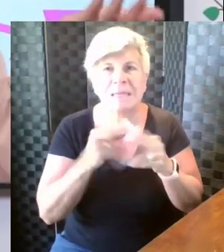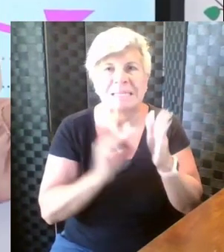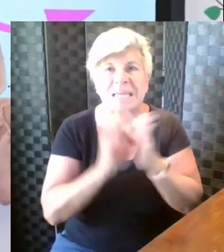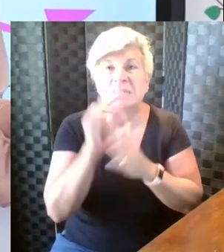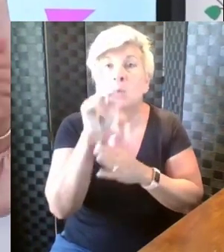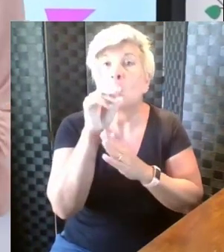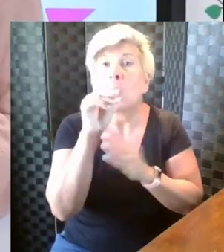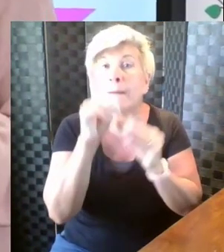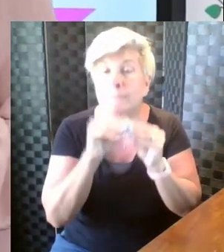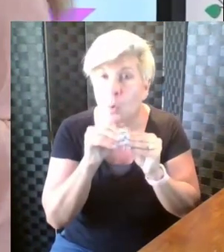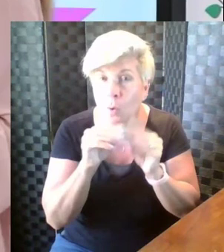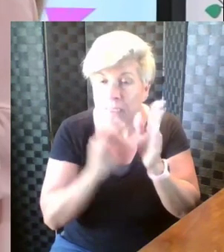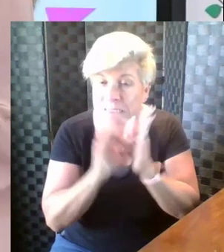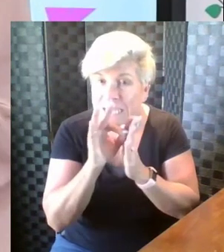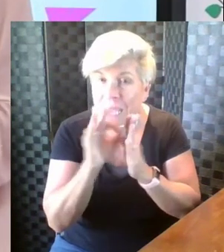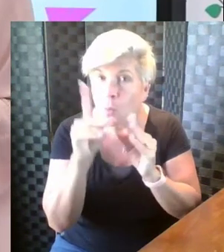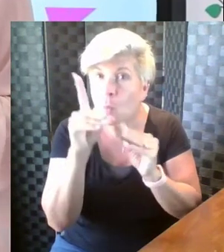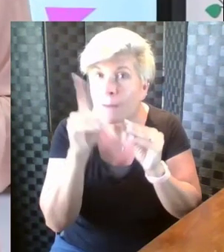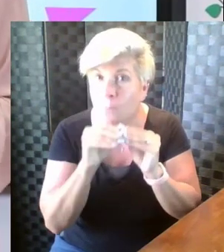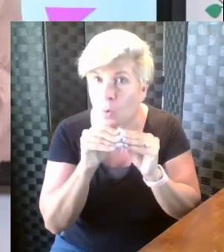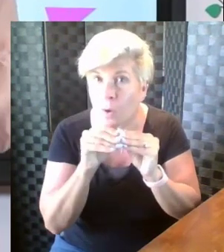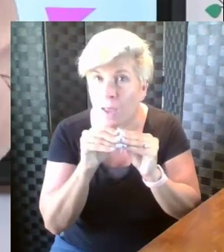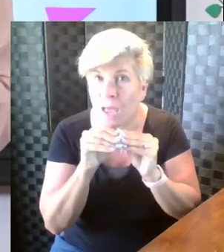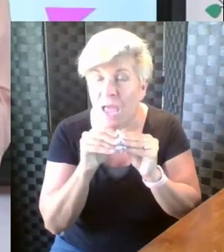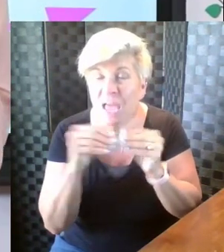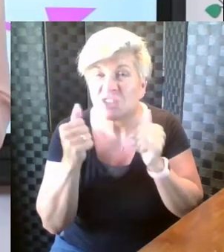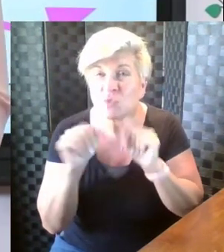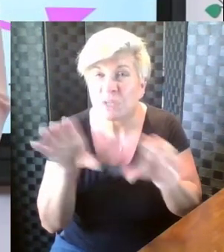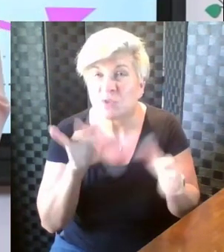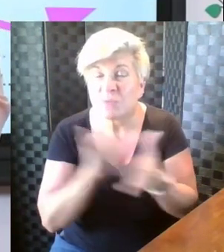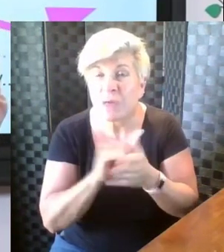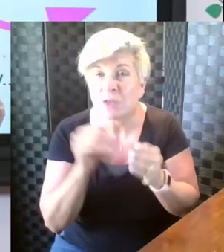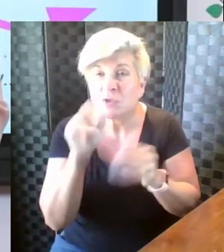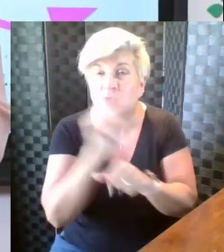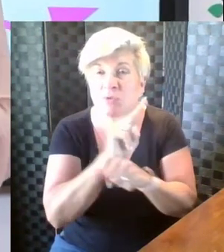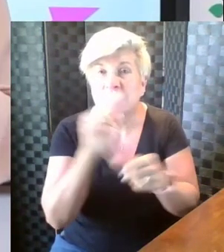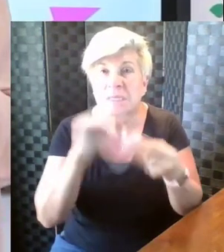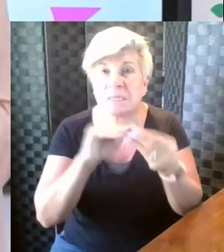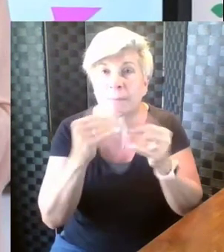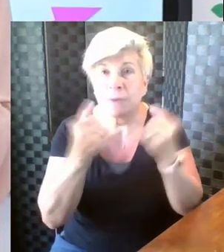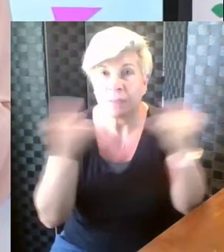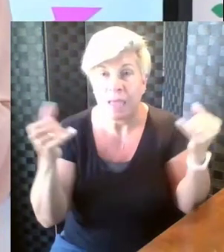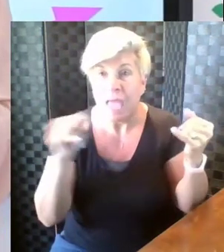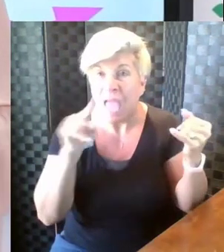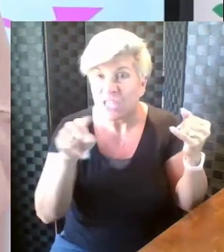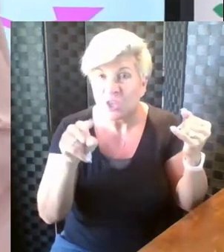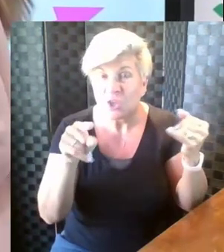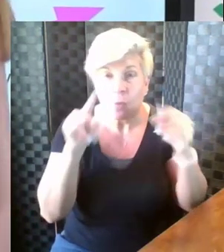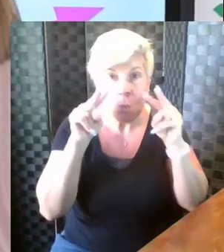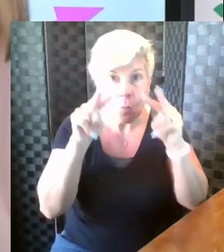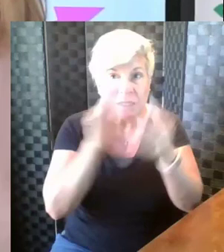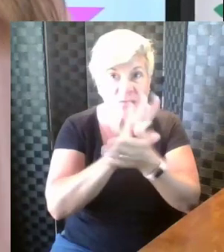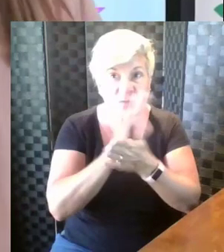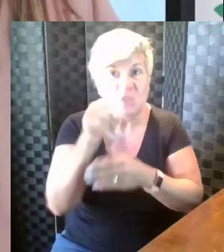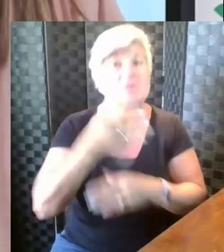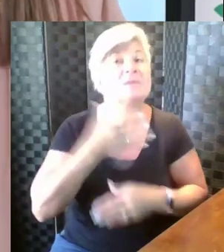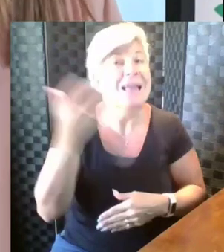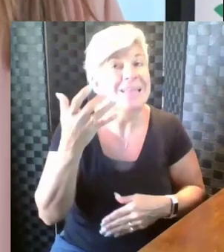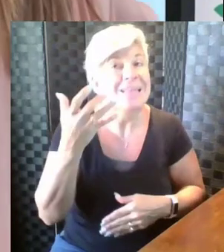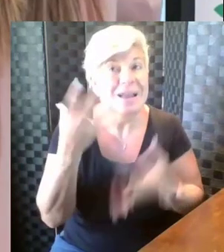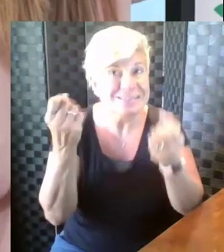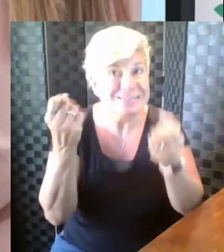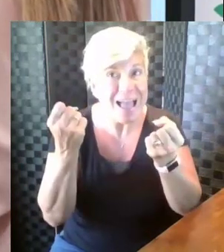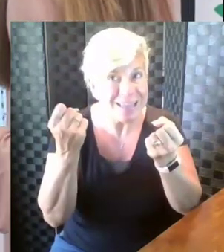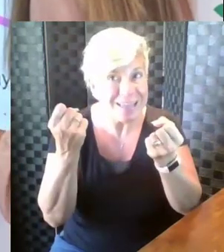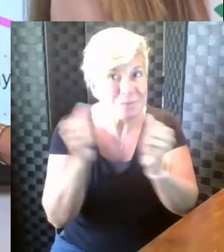one more. And we're going to see how we can do that with the number line. And you're going to love this video because you get a chance to yell out at the TV. So let's